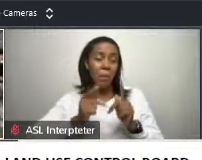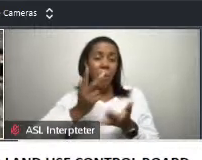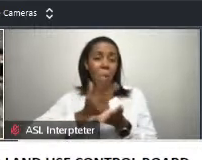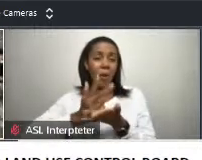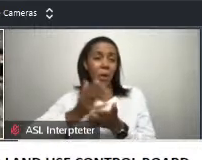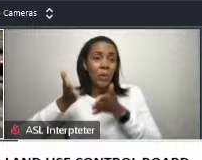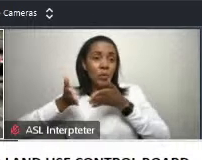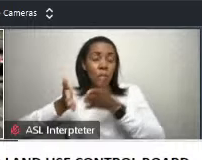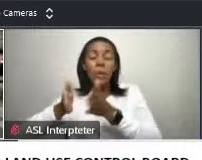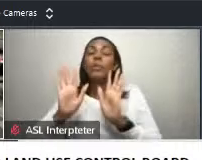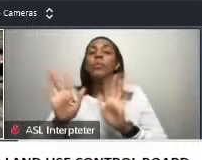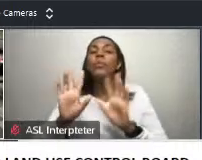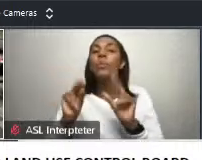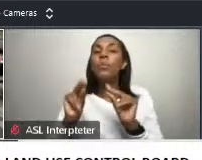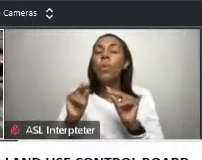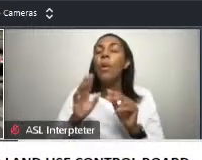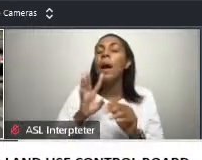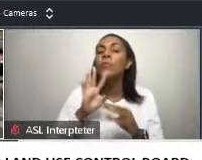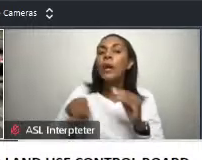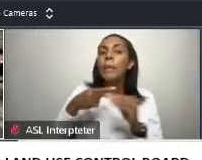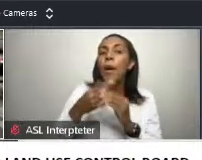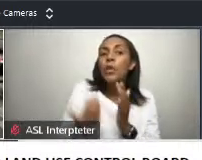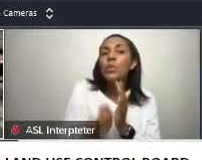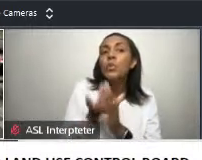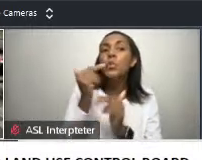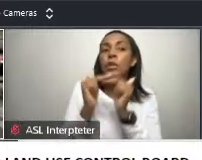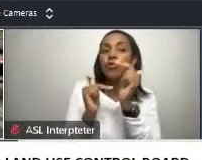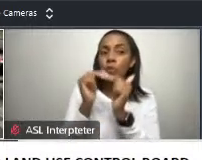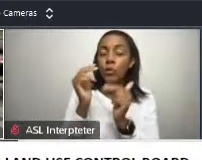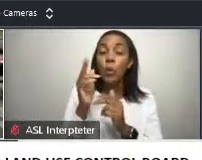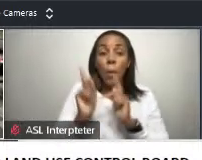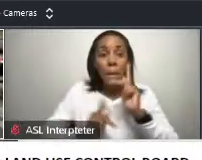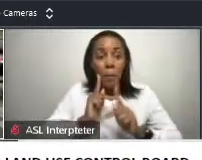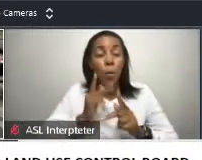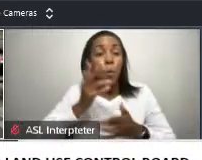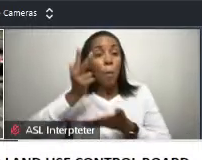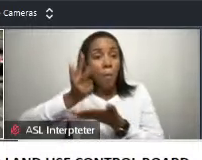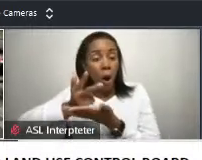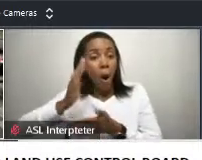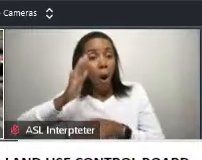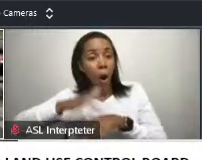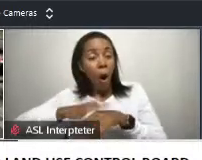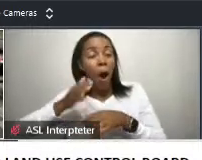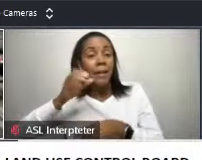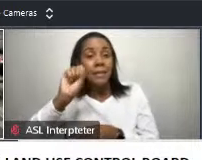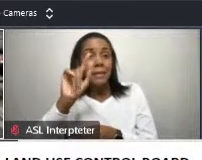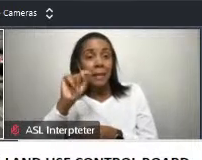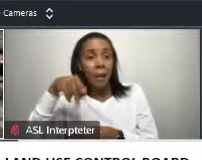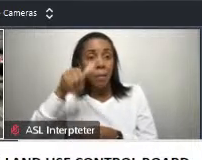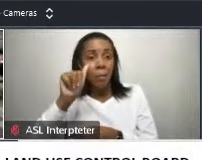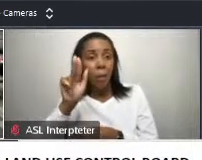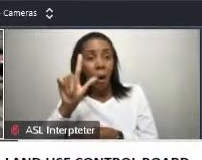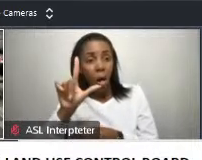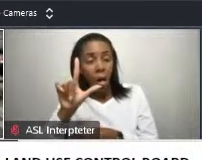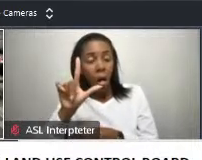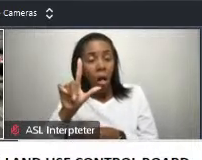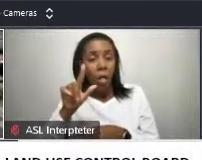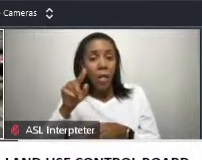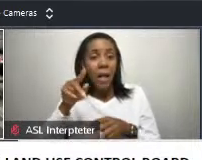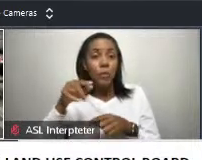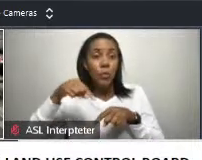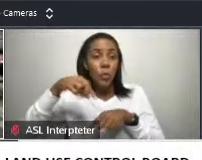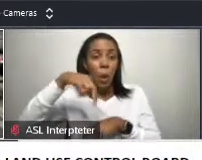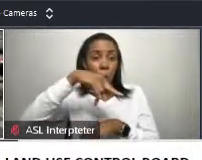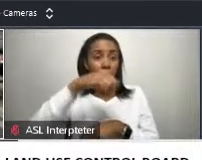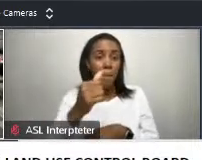about the new construction. Would people be parking on St. Paul to walk back there? Especially if you have 25